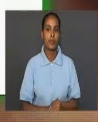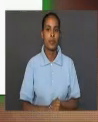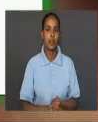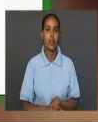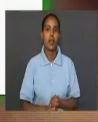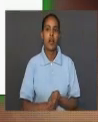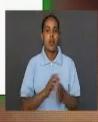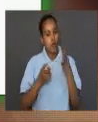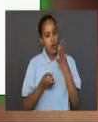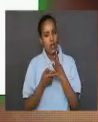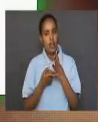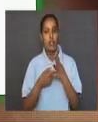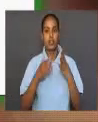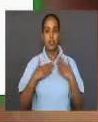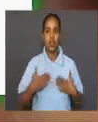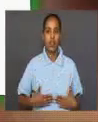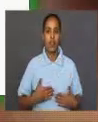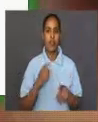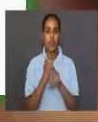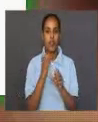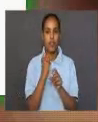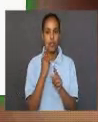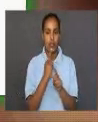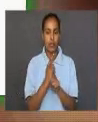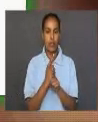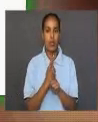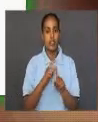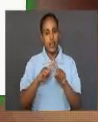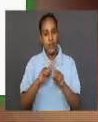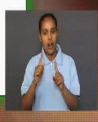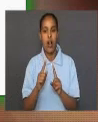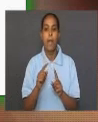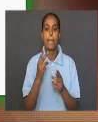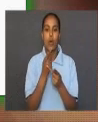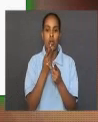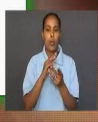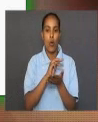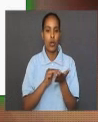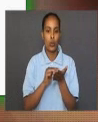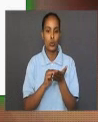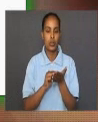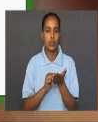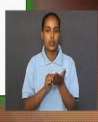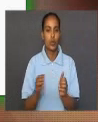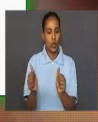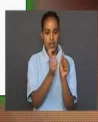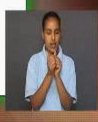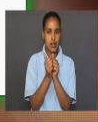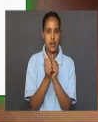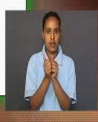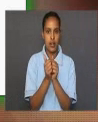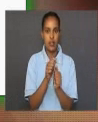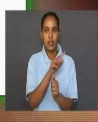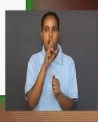The quaternary structure is formed by several protein molecules. Together,